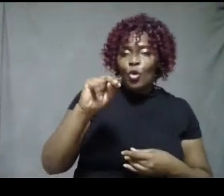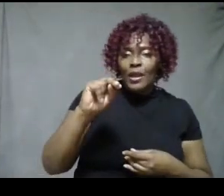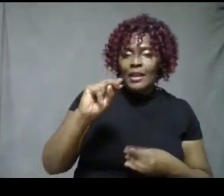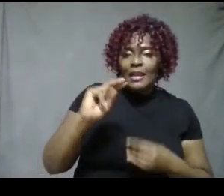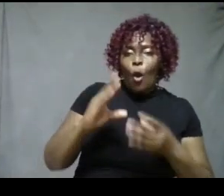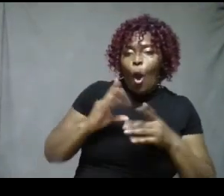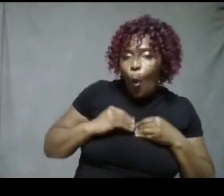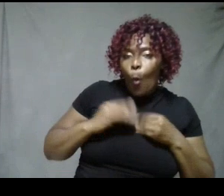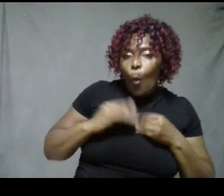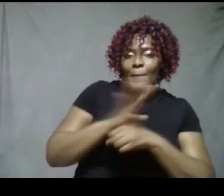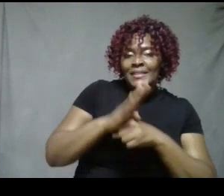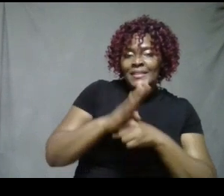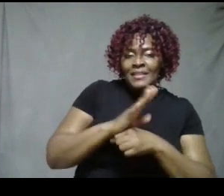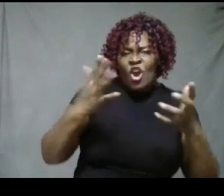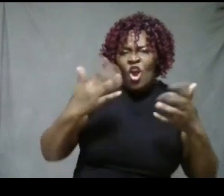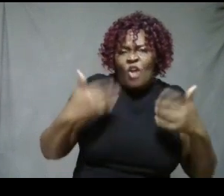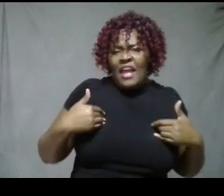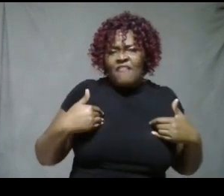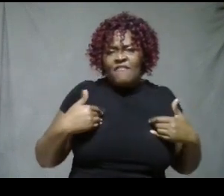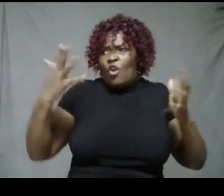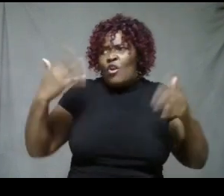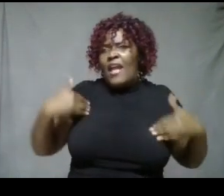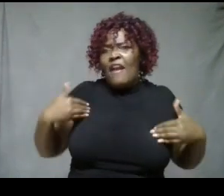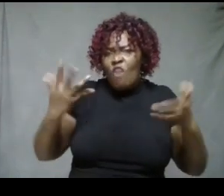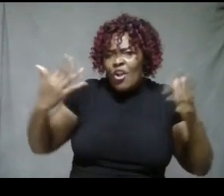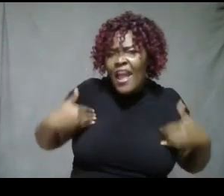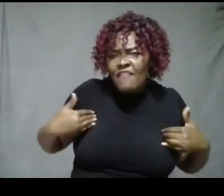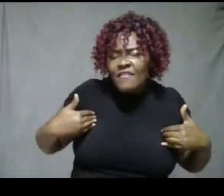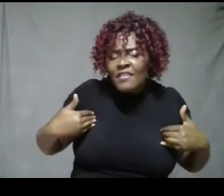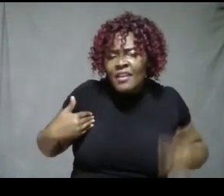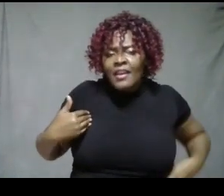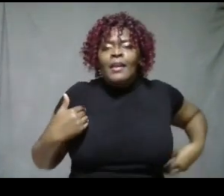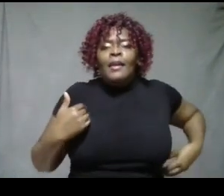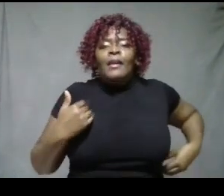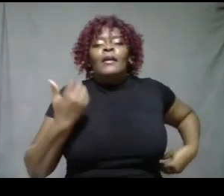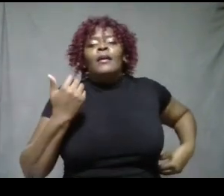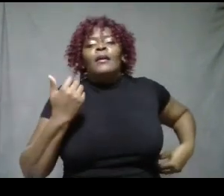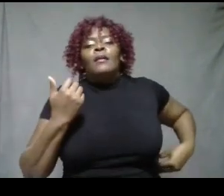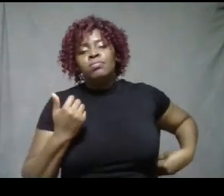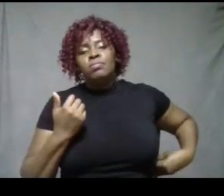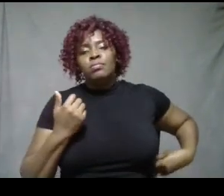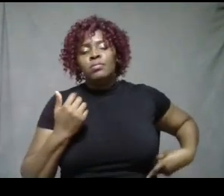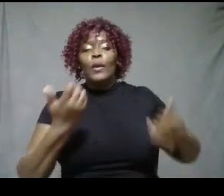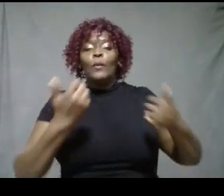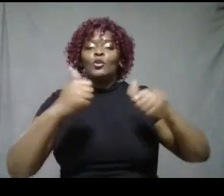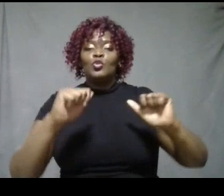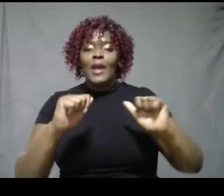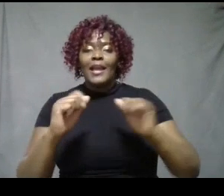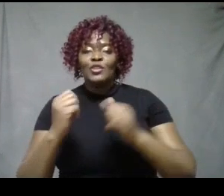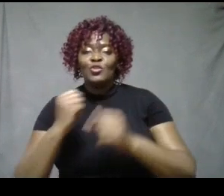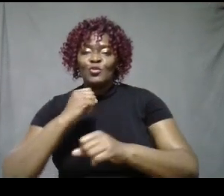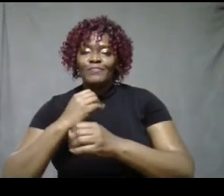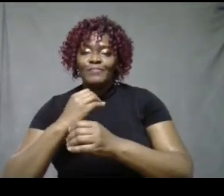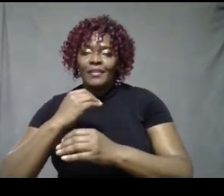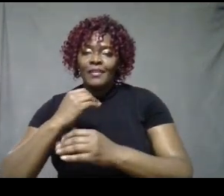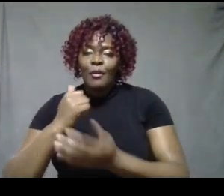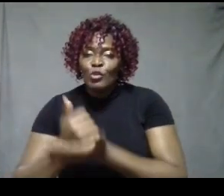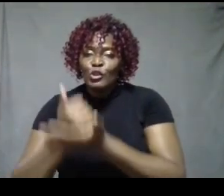we've already gotten some from them. We were trying to preserve small businesses, and